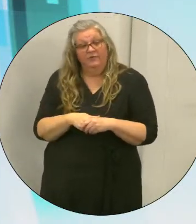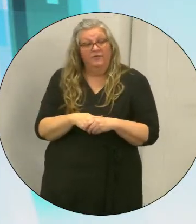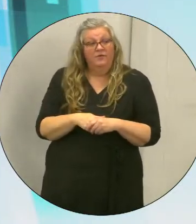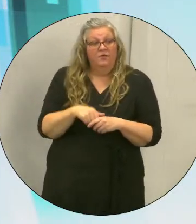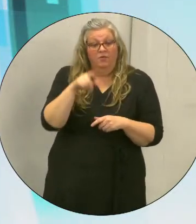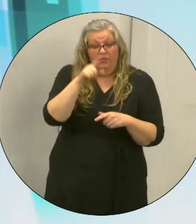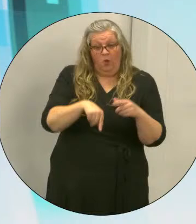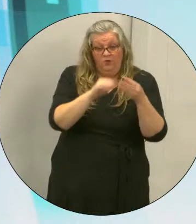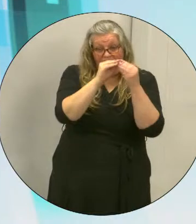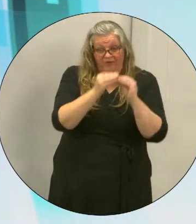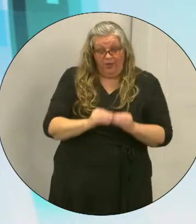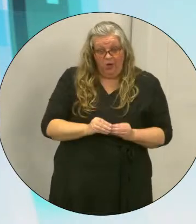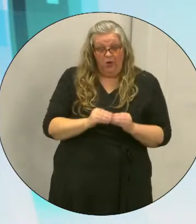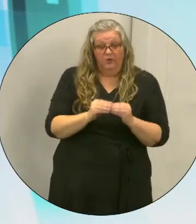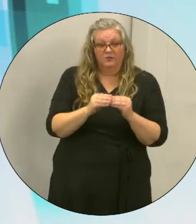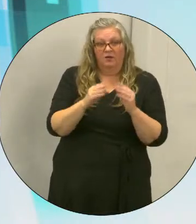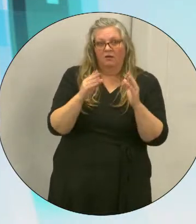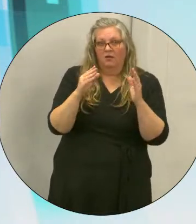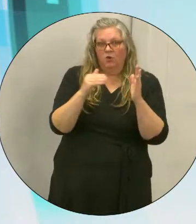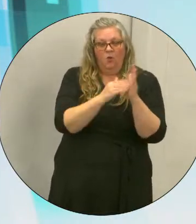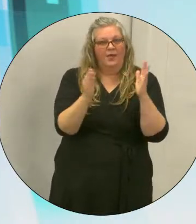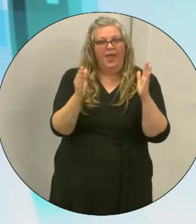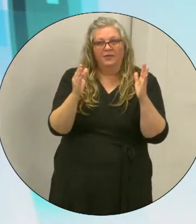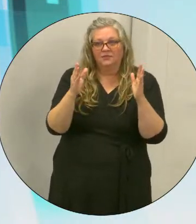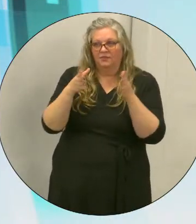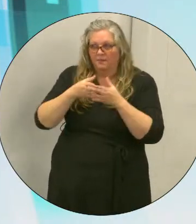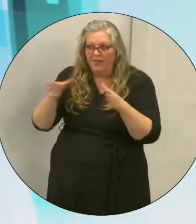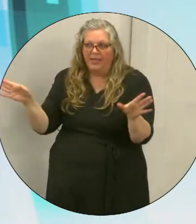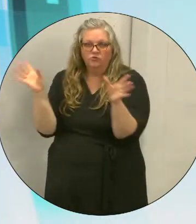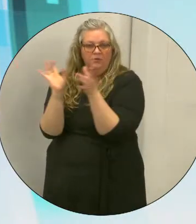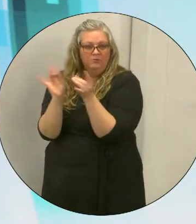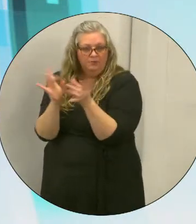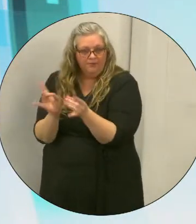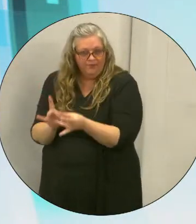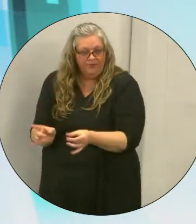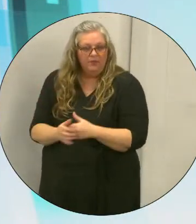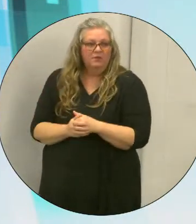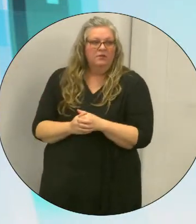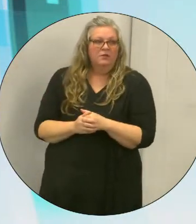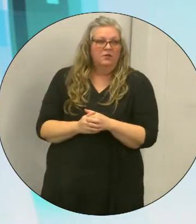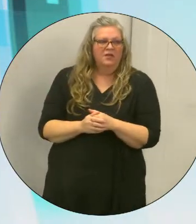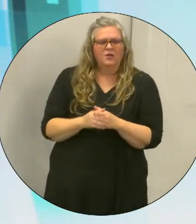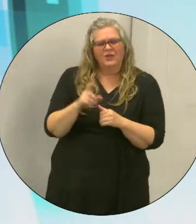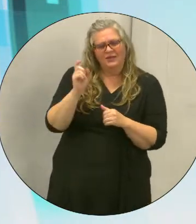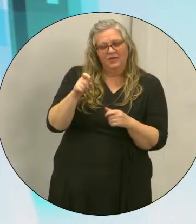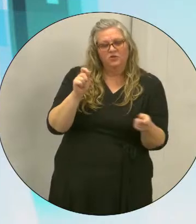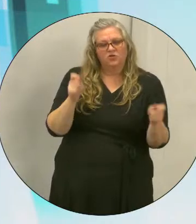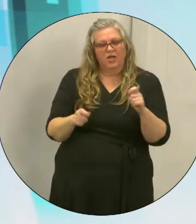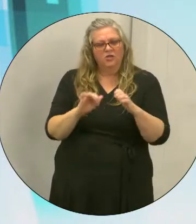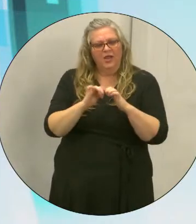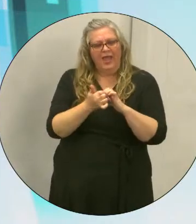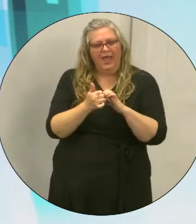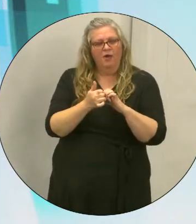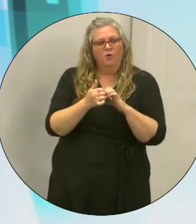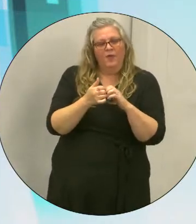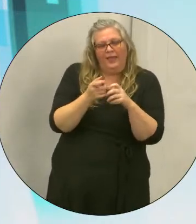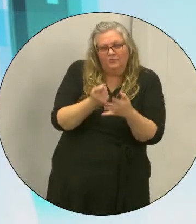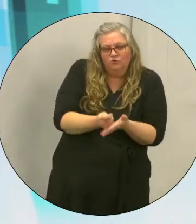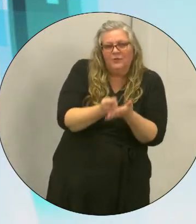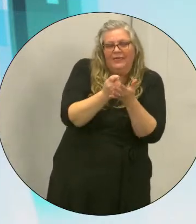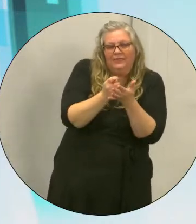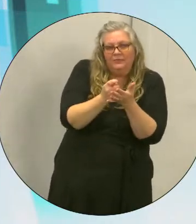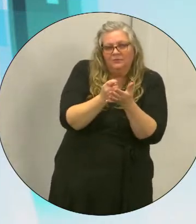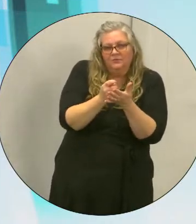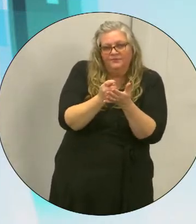directly contradict the mainstream narrative and highlight the urgent need to rethink how we approach gender dysphoria treatment.